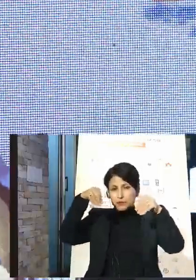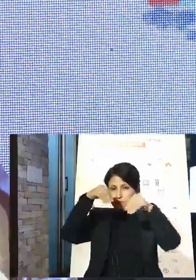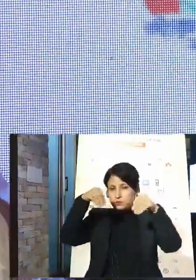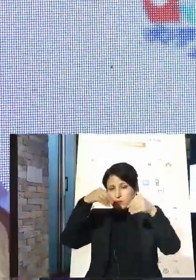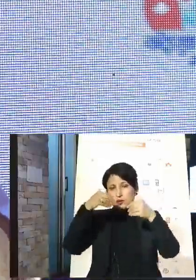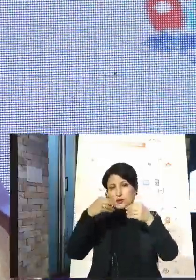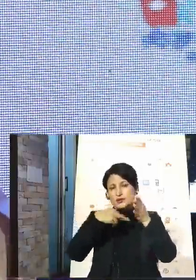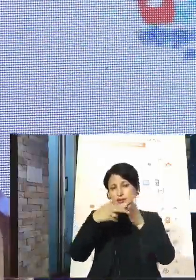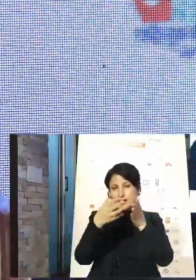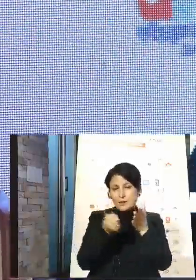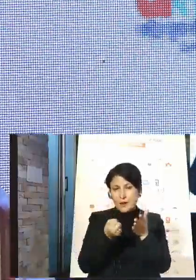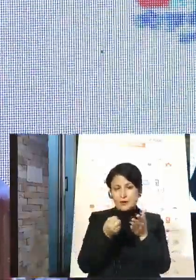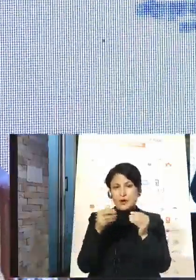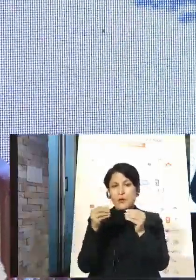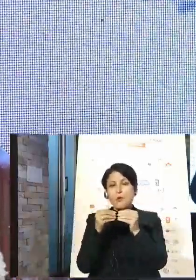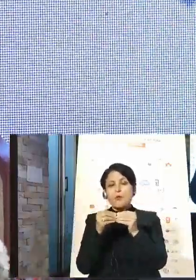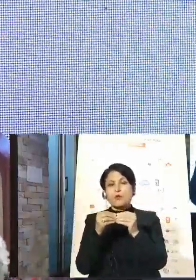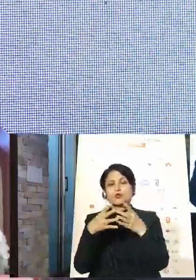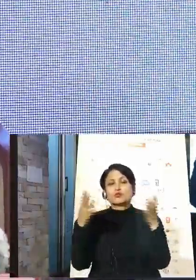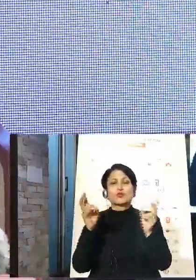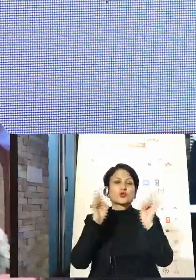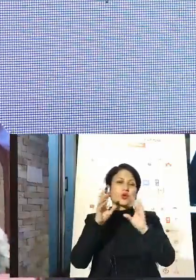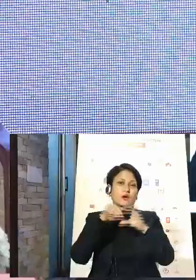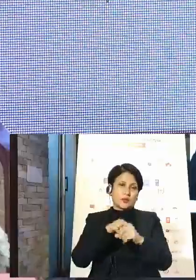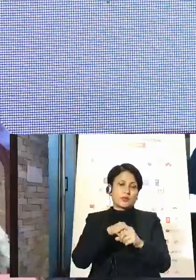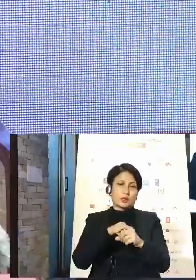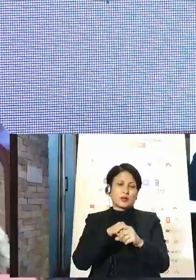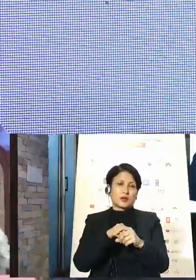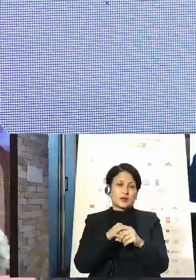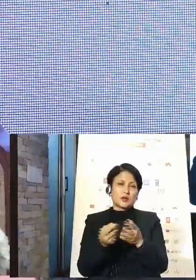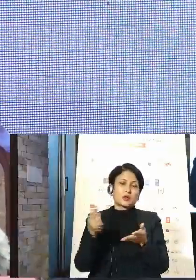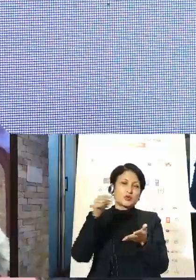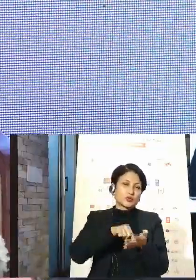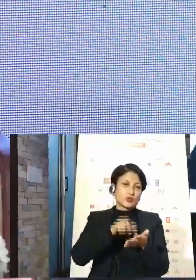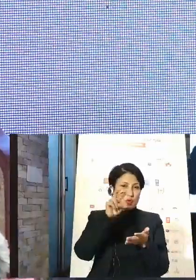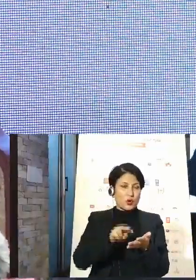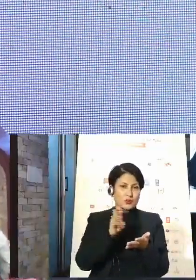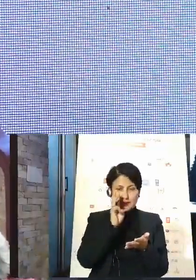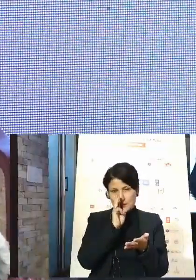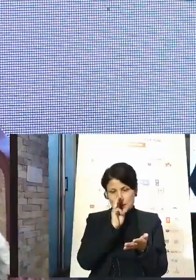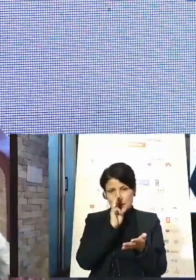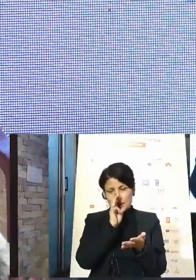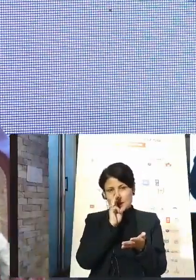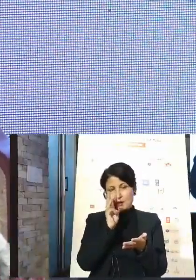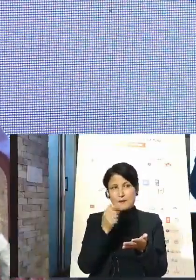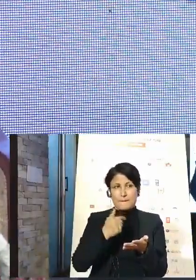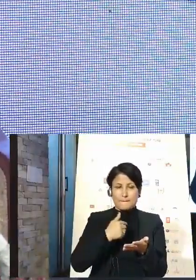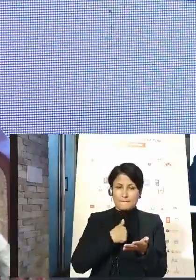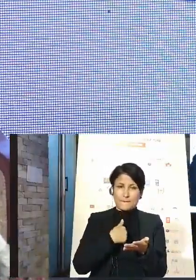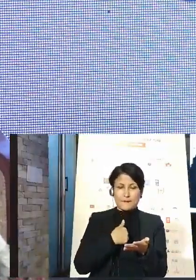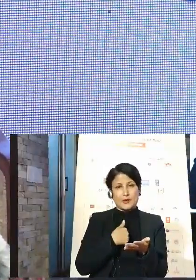very big city. And so initially, I was thinking, so my idea was, okay, for sure I